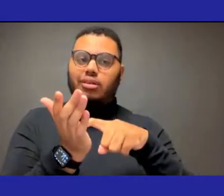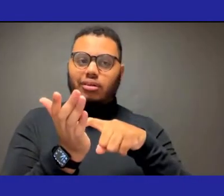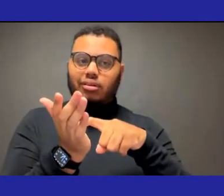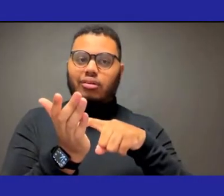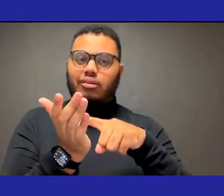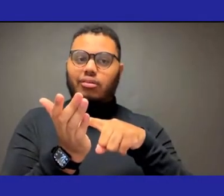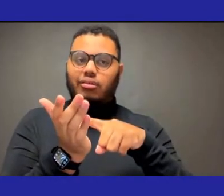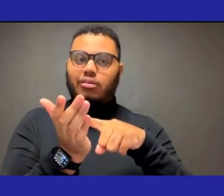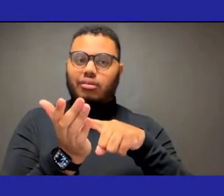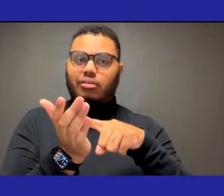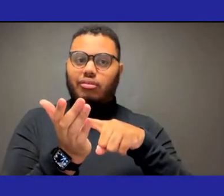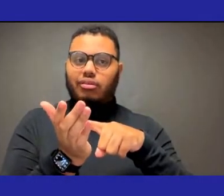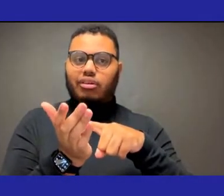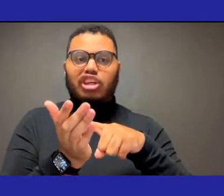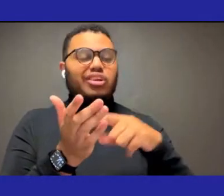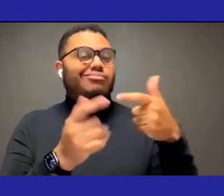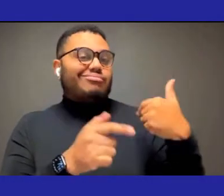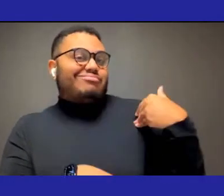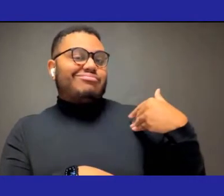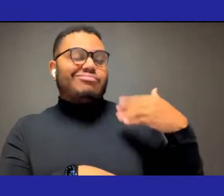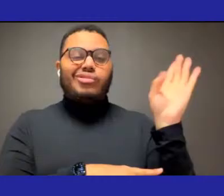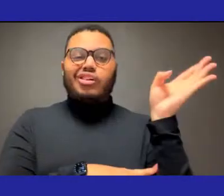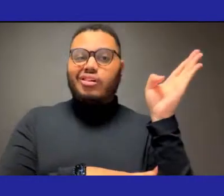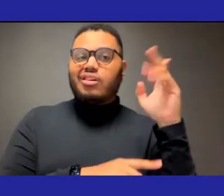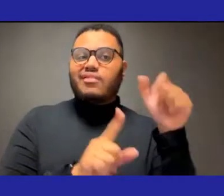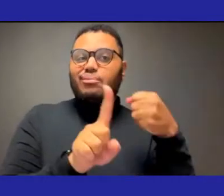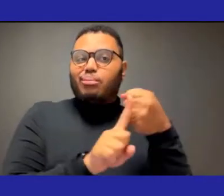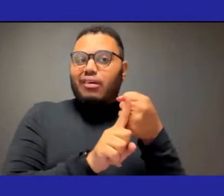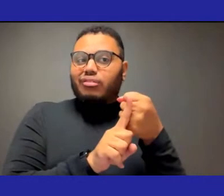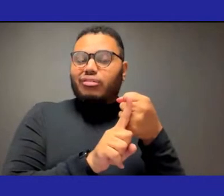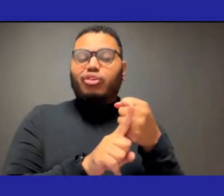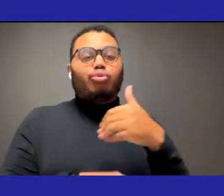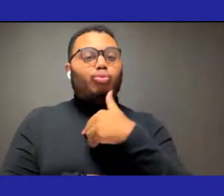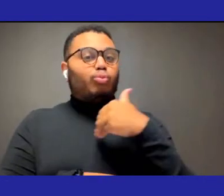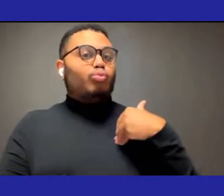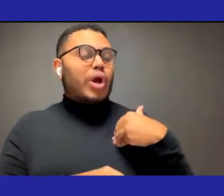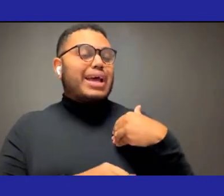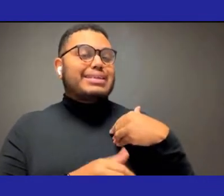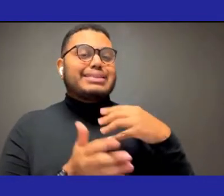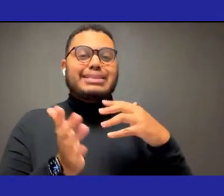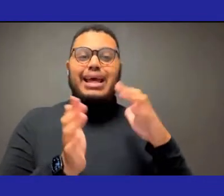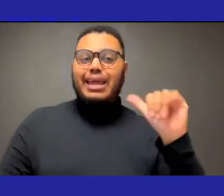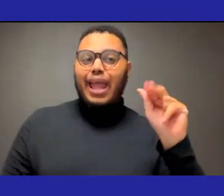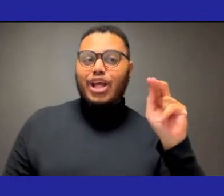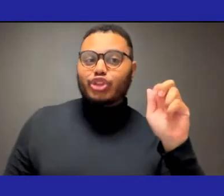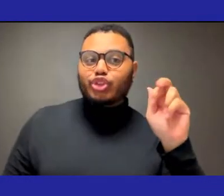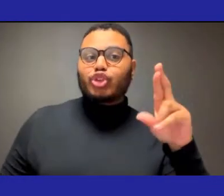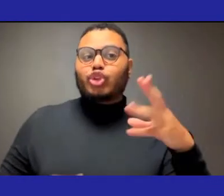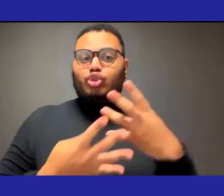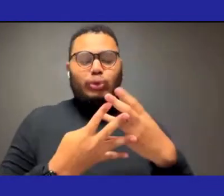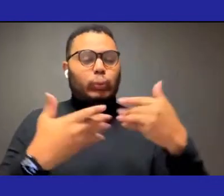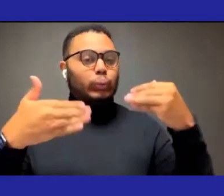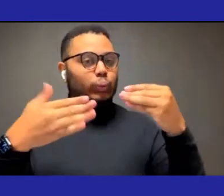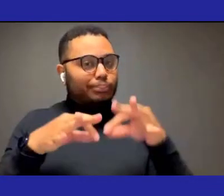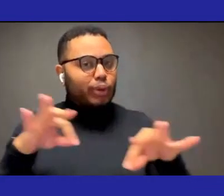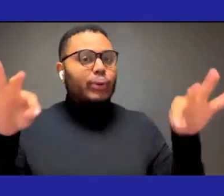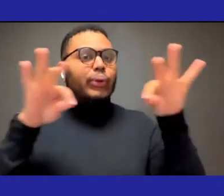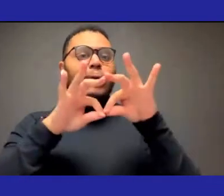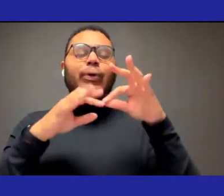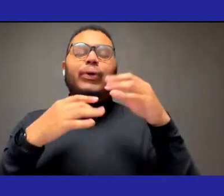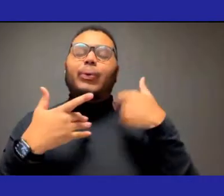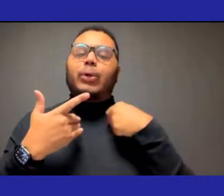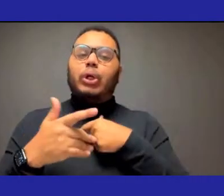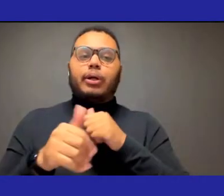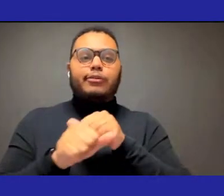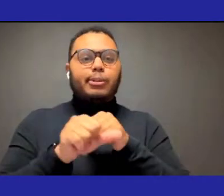with the earlier presentation today, the impact of breast cancer screening, the importance of it. We've worked very, very